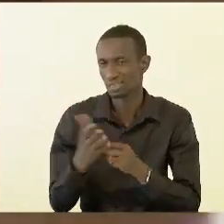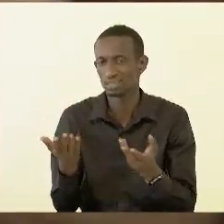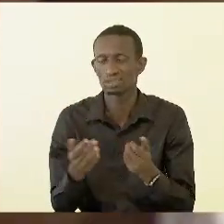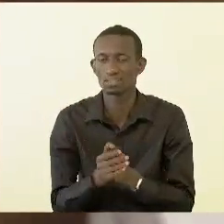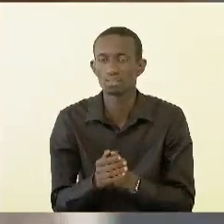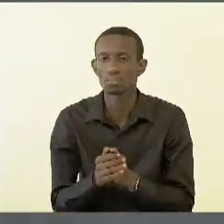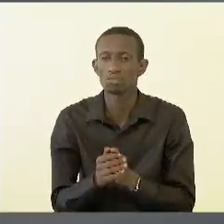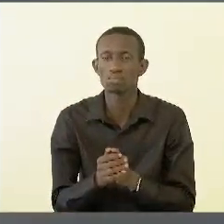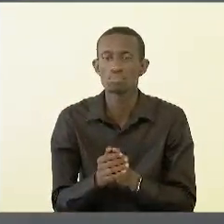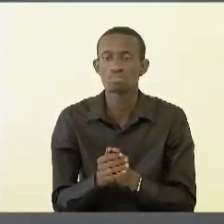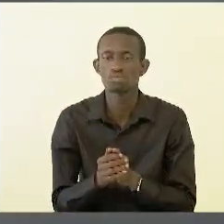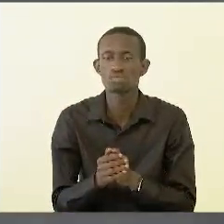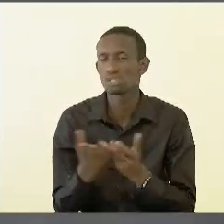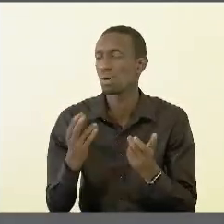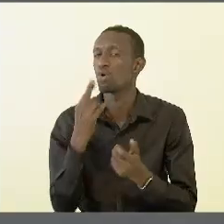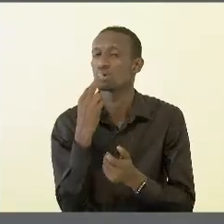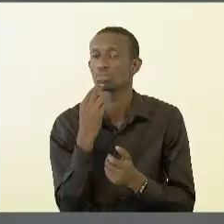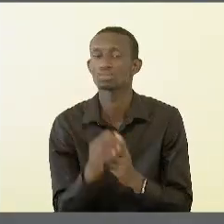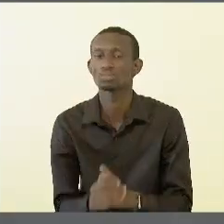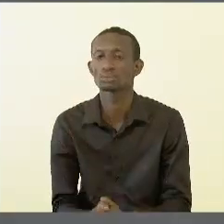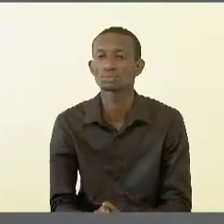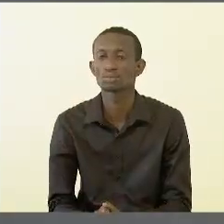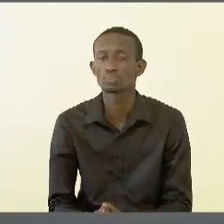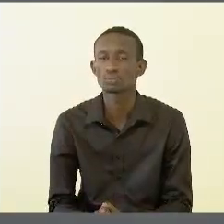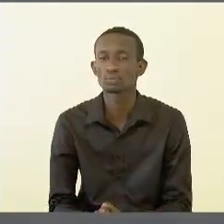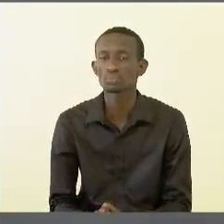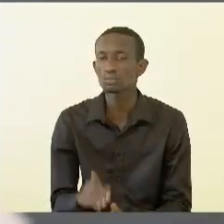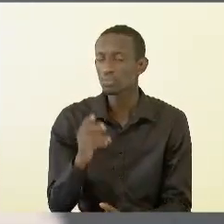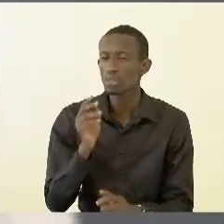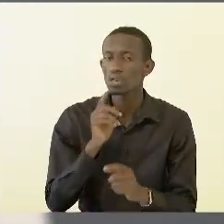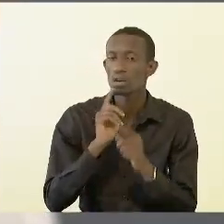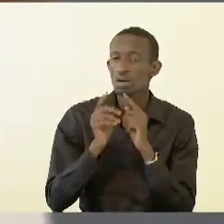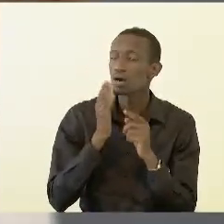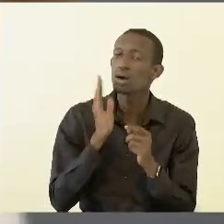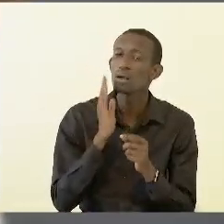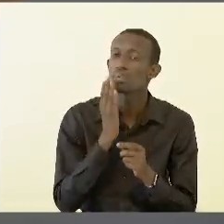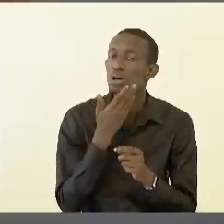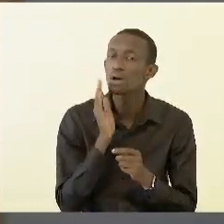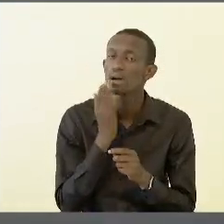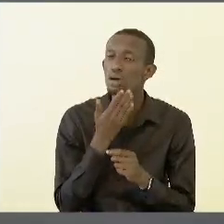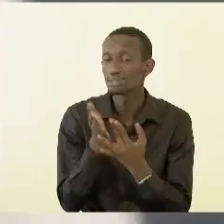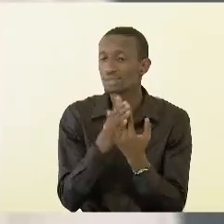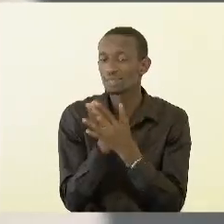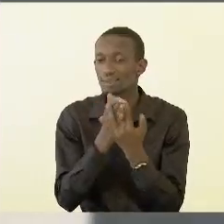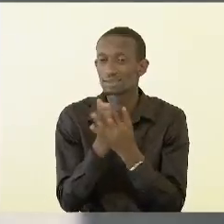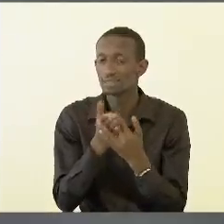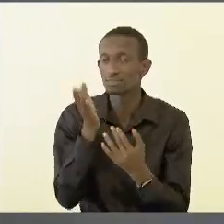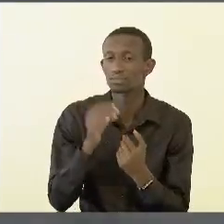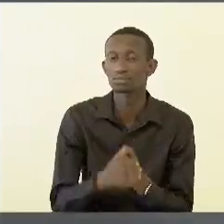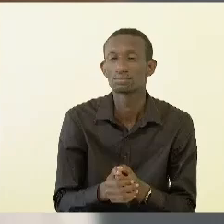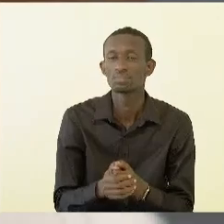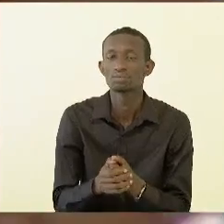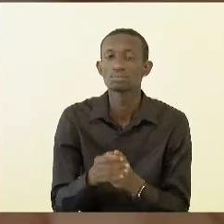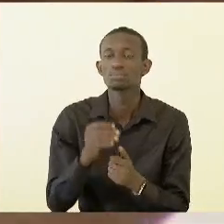be red. And you see the water, which is neutral, is close to that